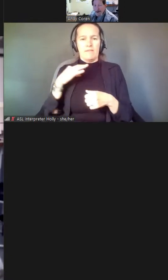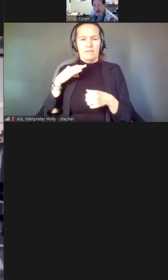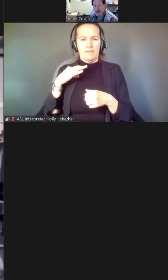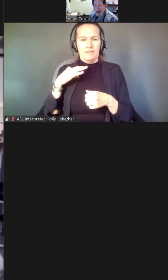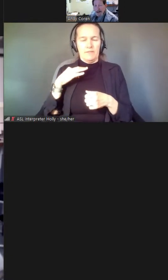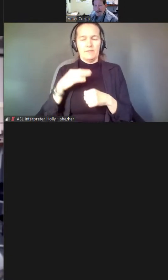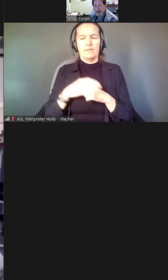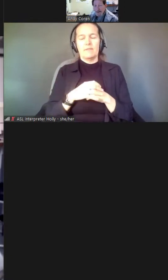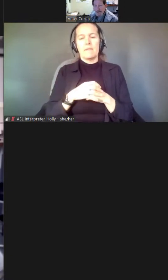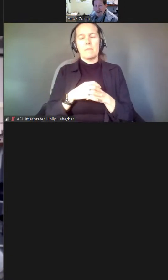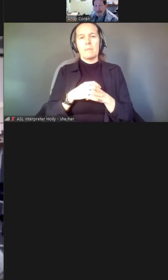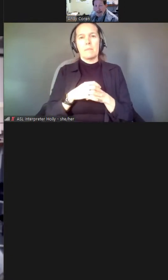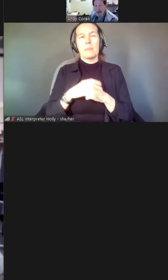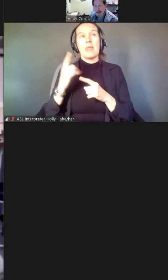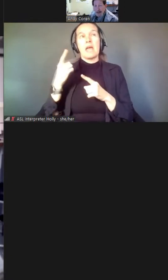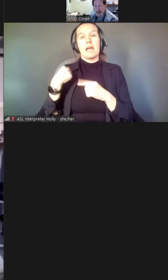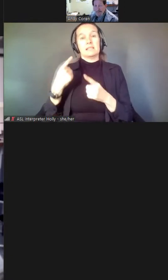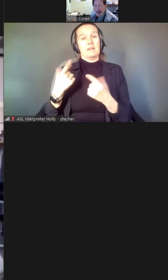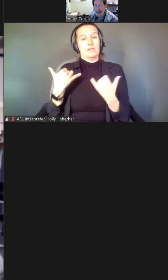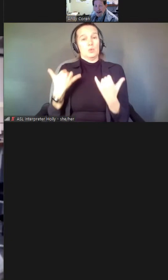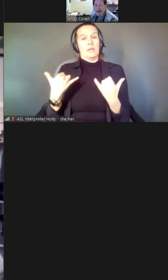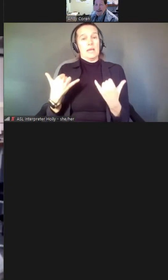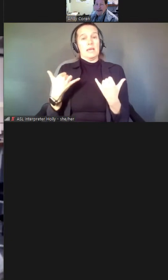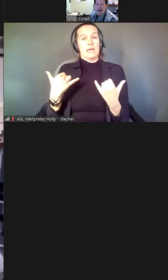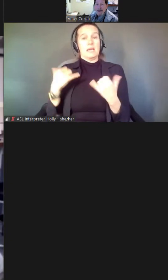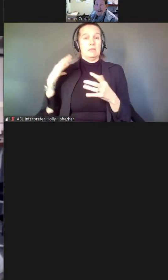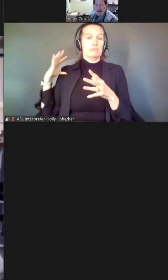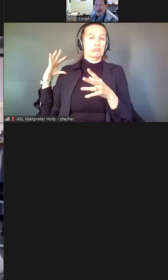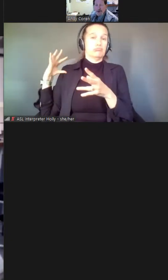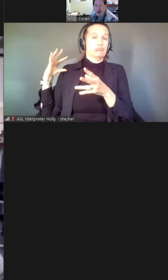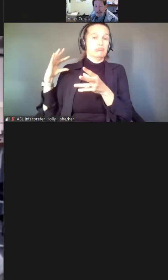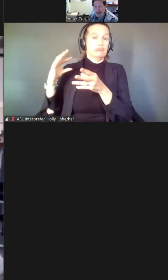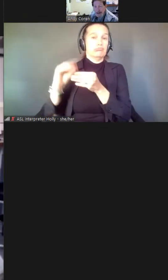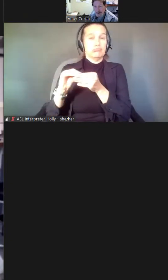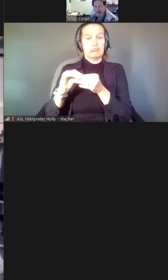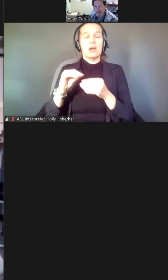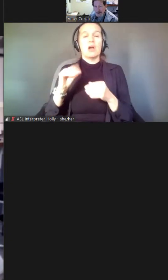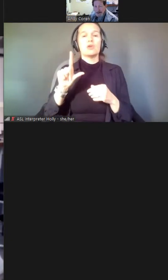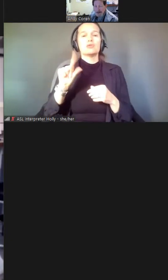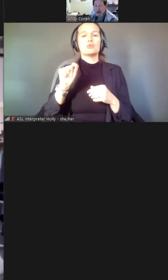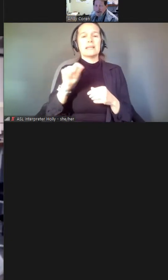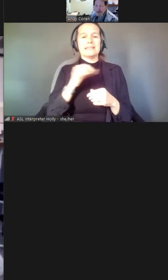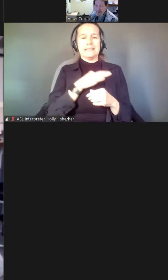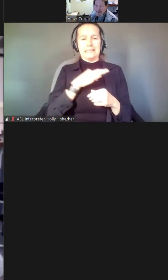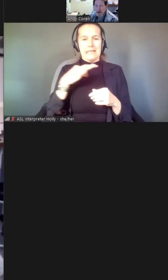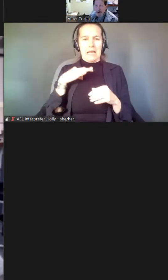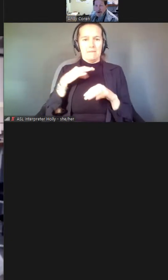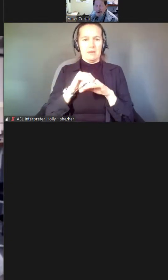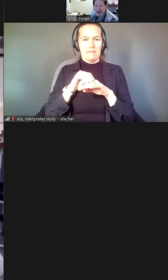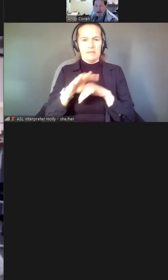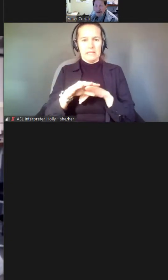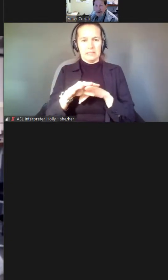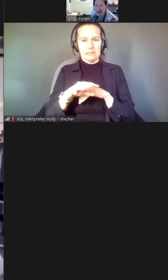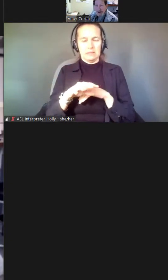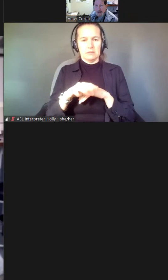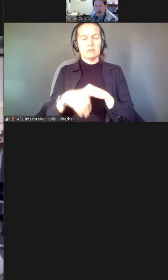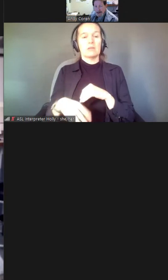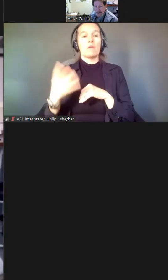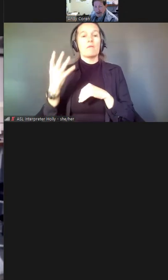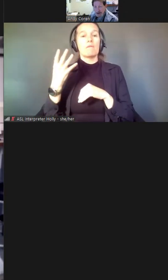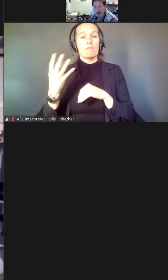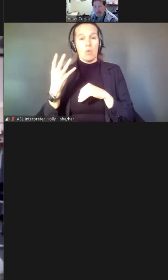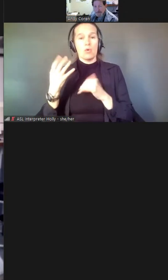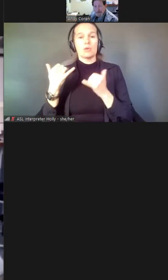Altogether, as of today, we have had 20 staff affected. Only 4 are still